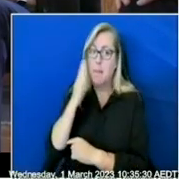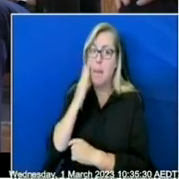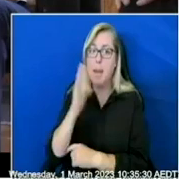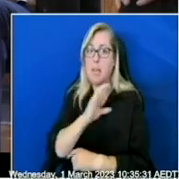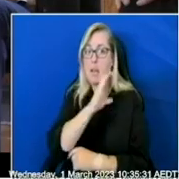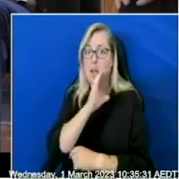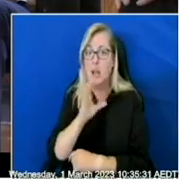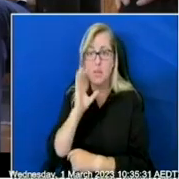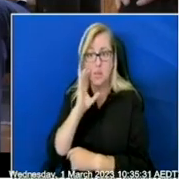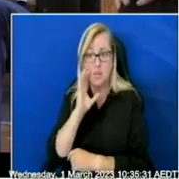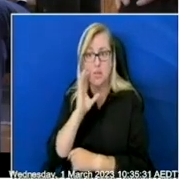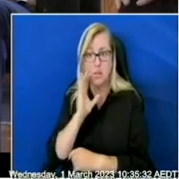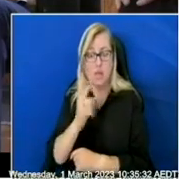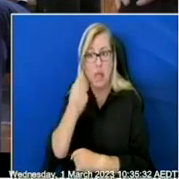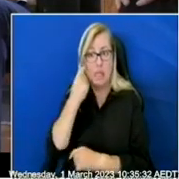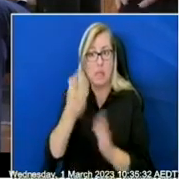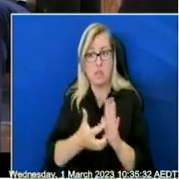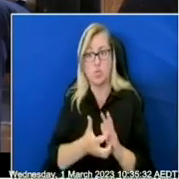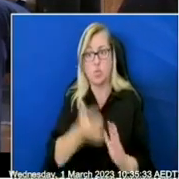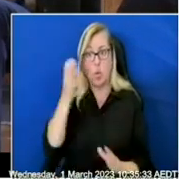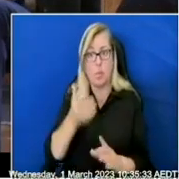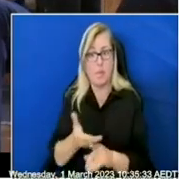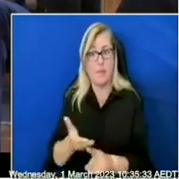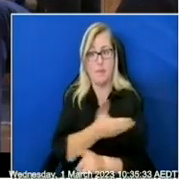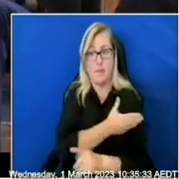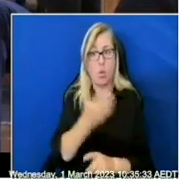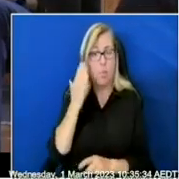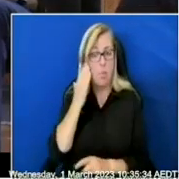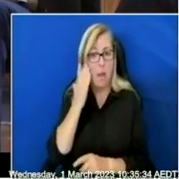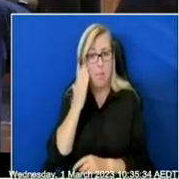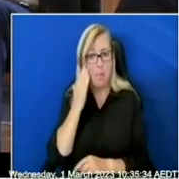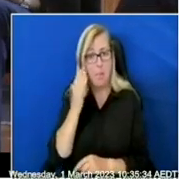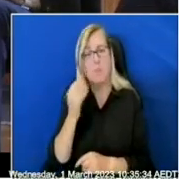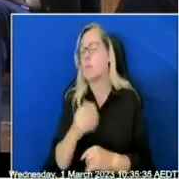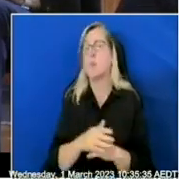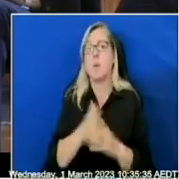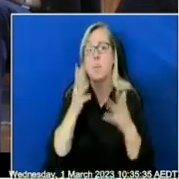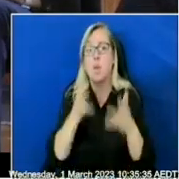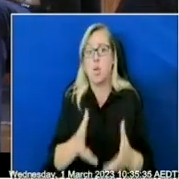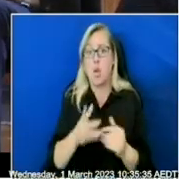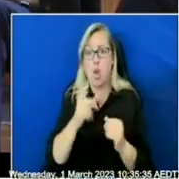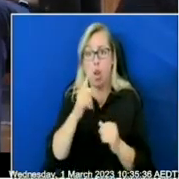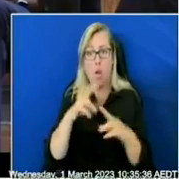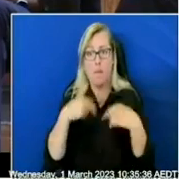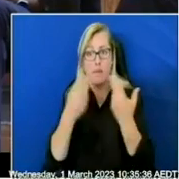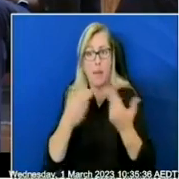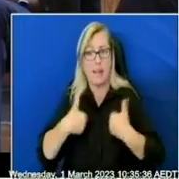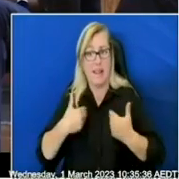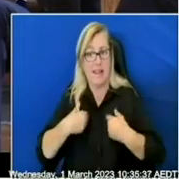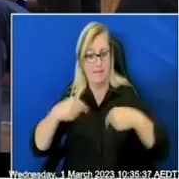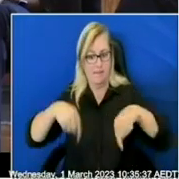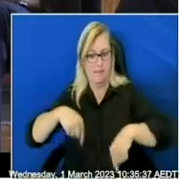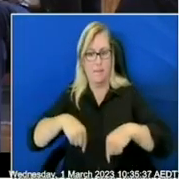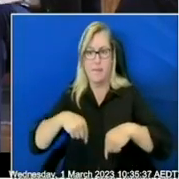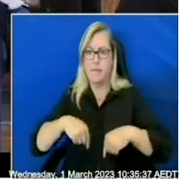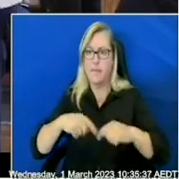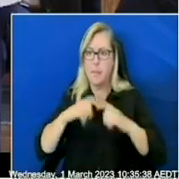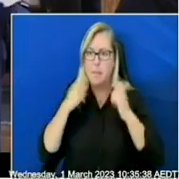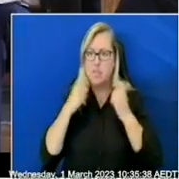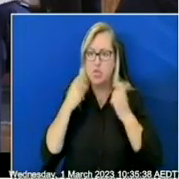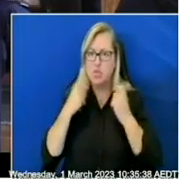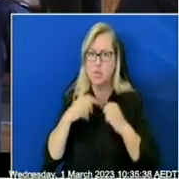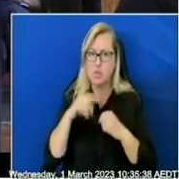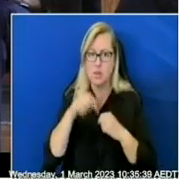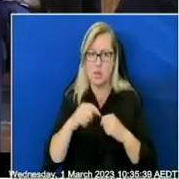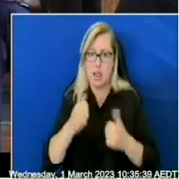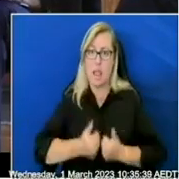the families, because there was a lot of families living here at the time. Yes. So mum, our family was the last family to live on the mission. Auntie,